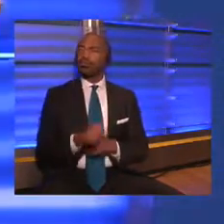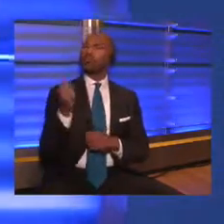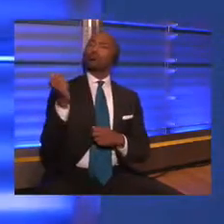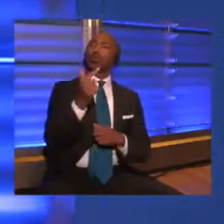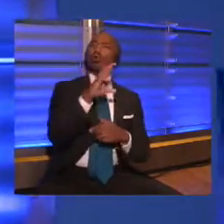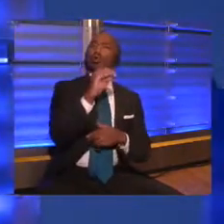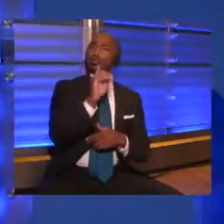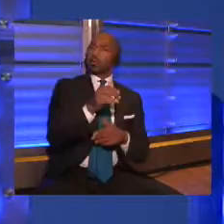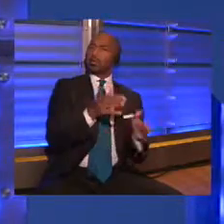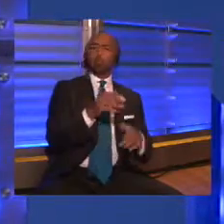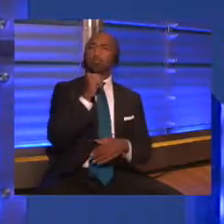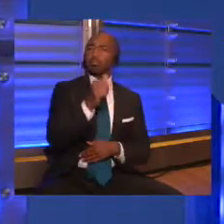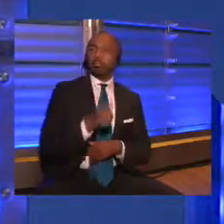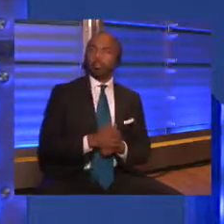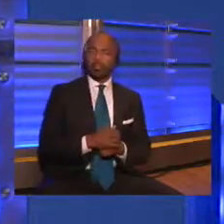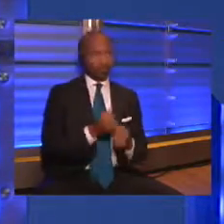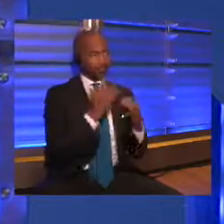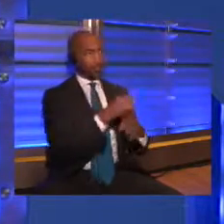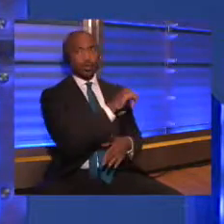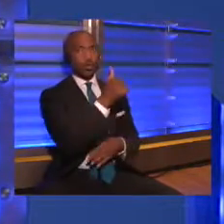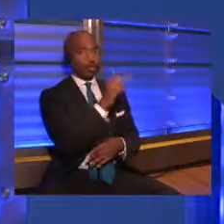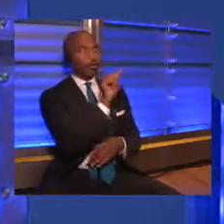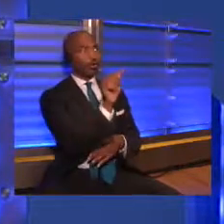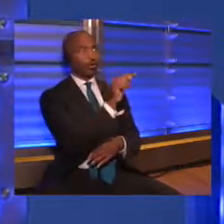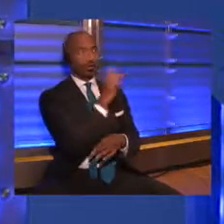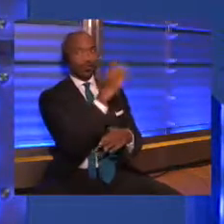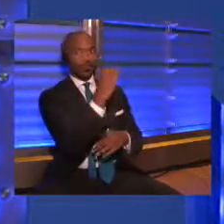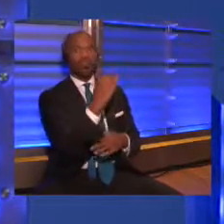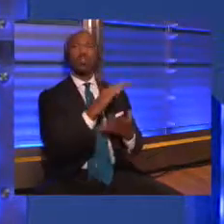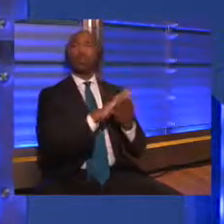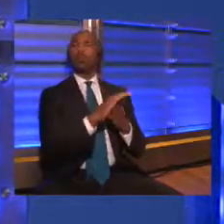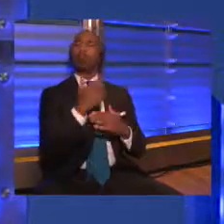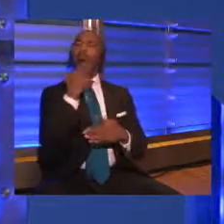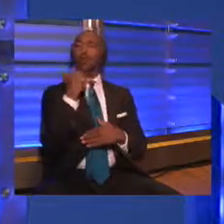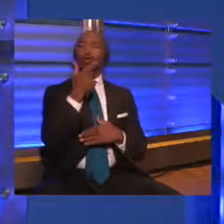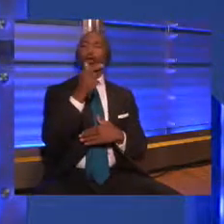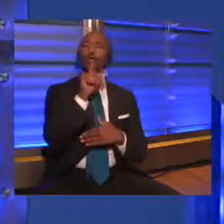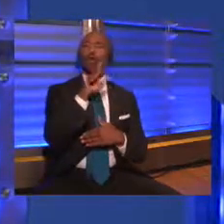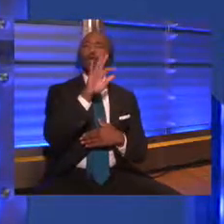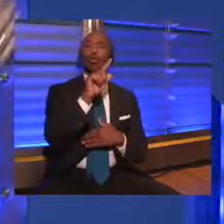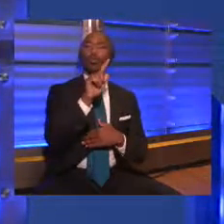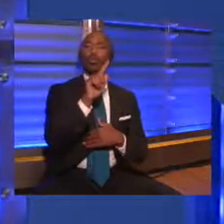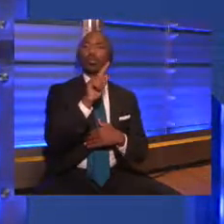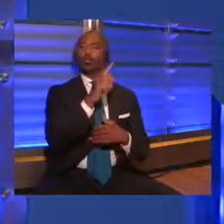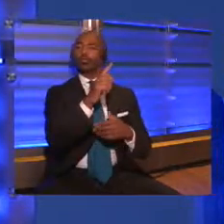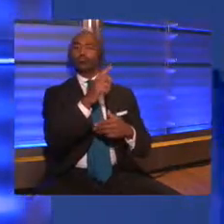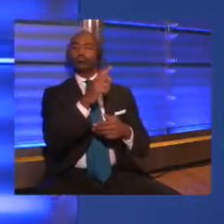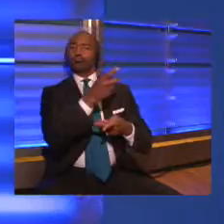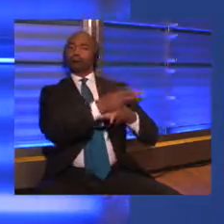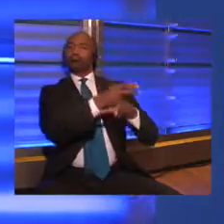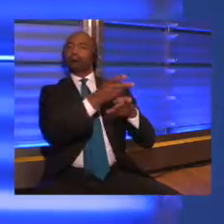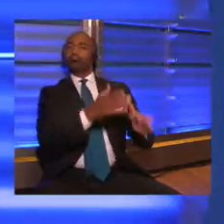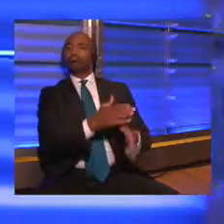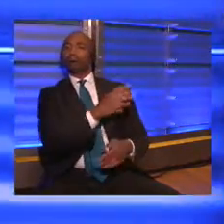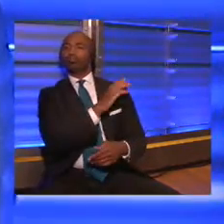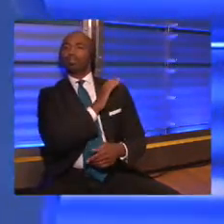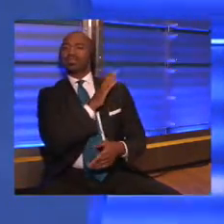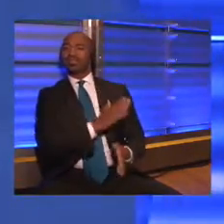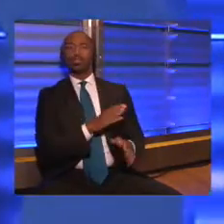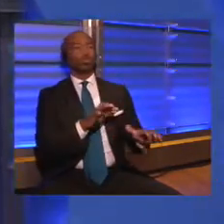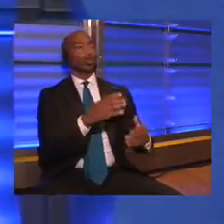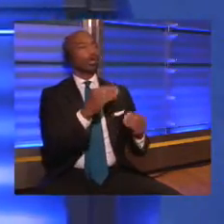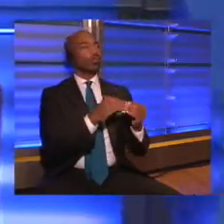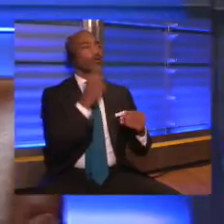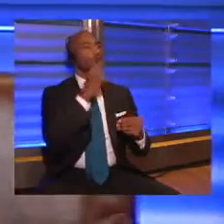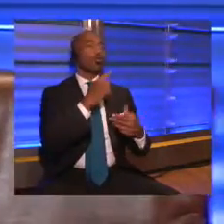lot of companies, they're becoming better global citizens, some of the big companies out there in the world. They're doing things more for people, planet, and the